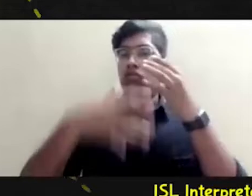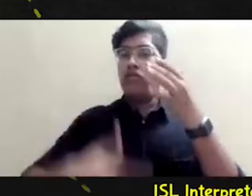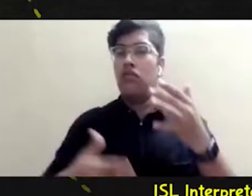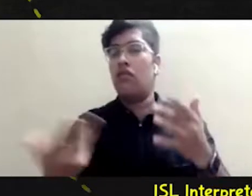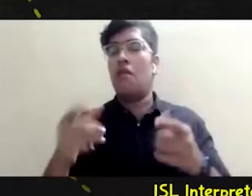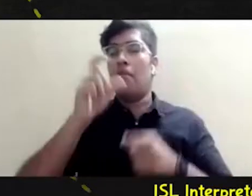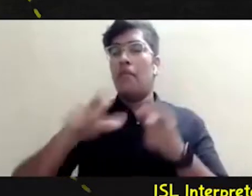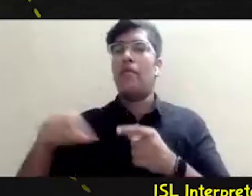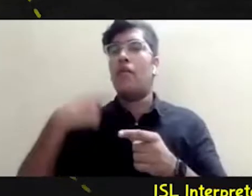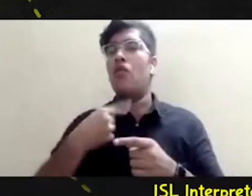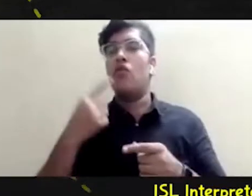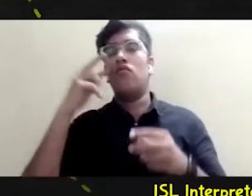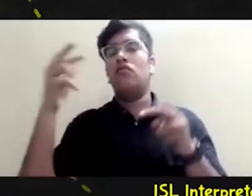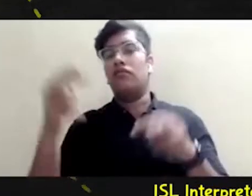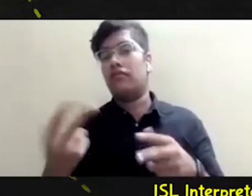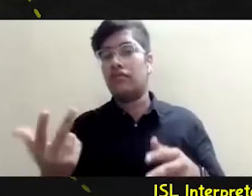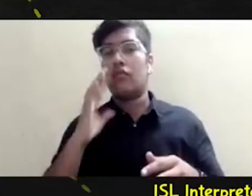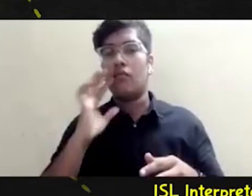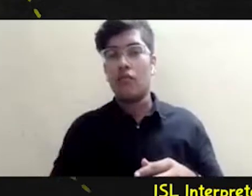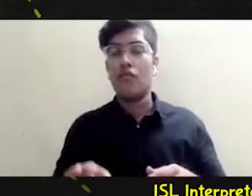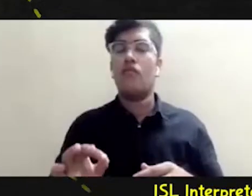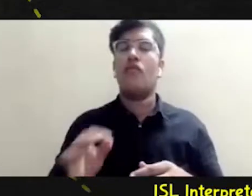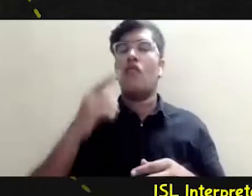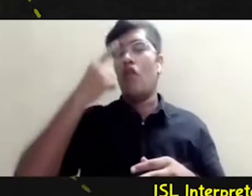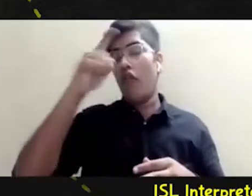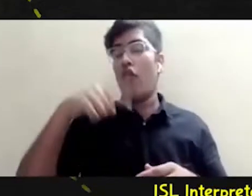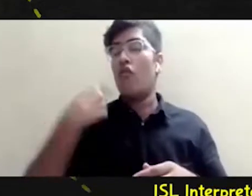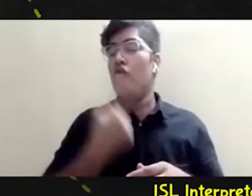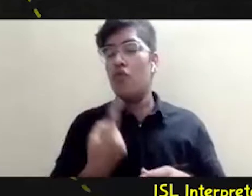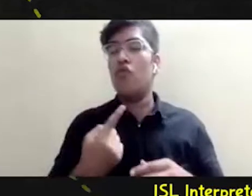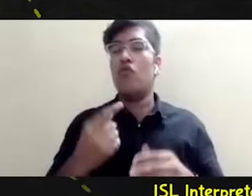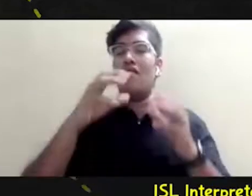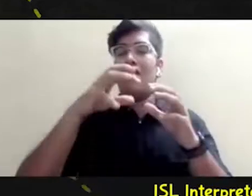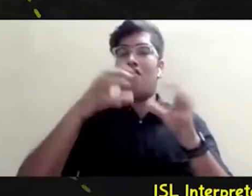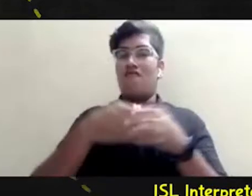welfare is extremely crucial for marginalized population groups like